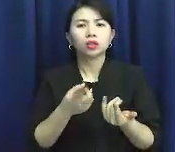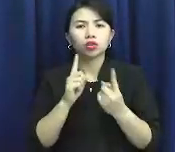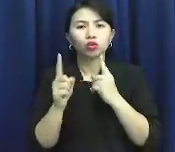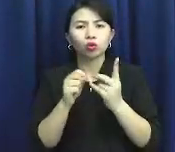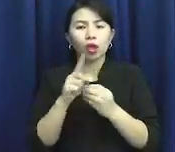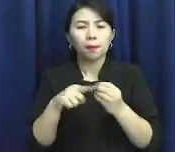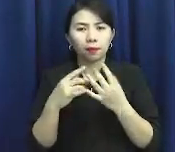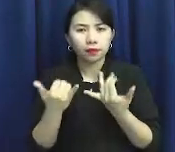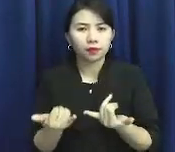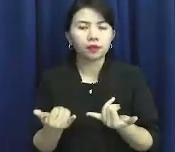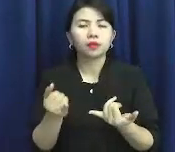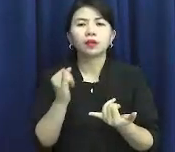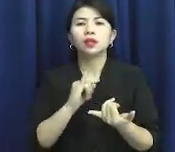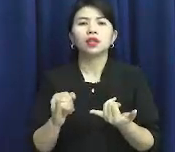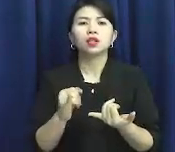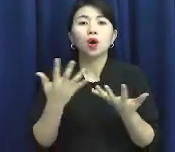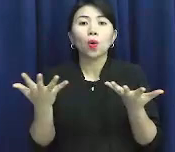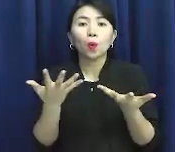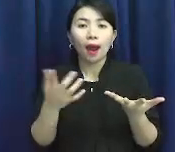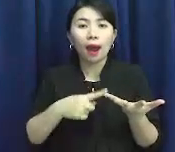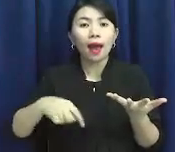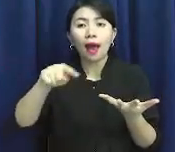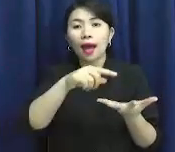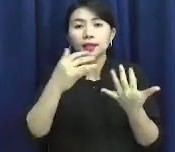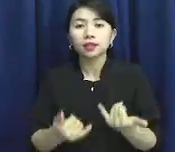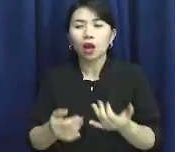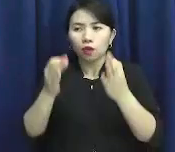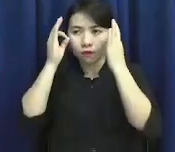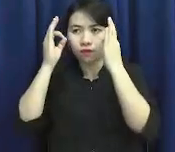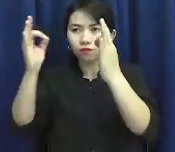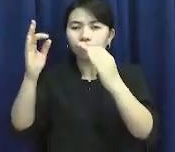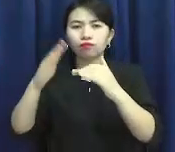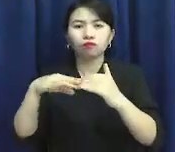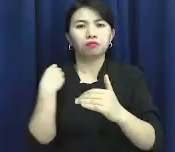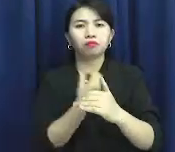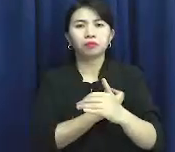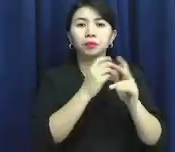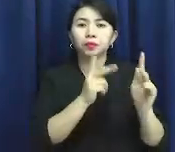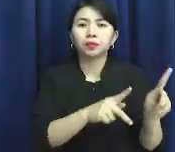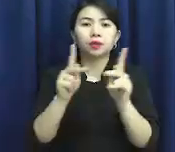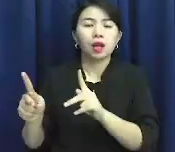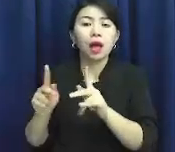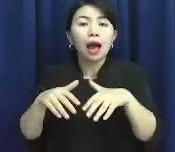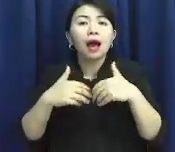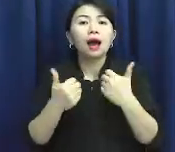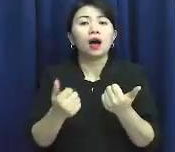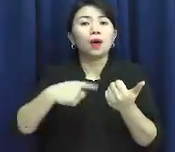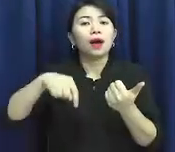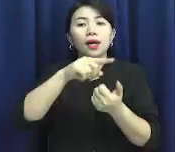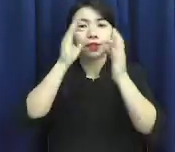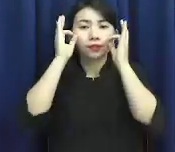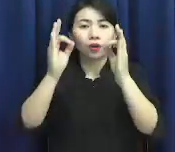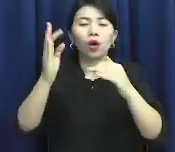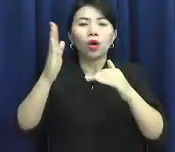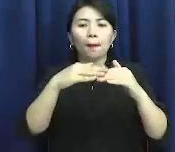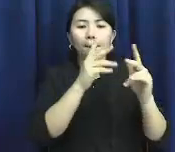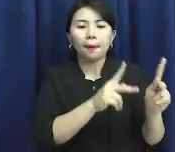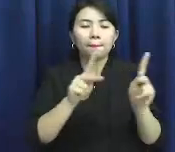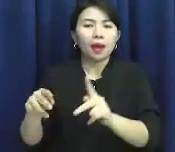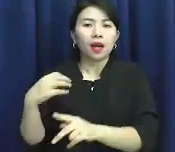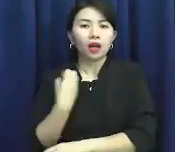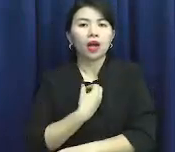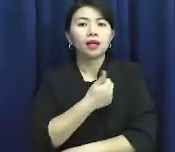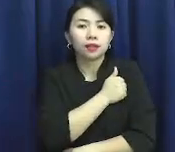dito, kung saan kayo magpo-focus ng preparation, or how will you focus on preparing yourselves to enter or continue